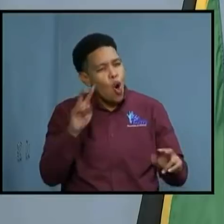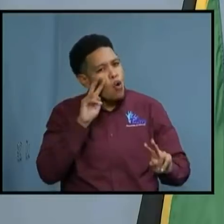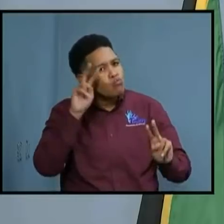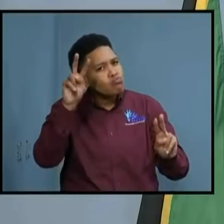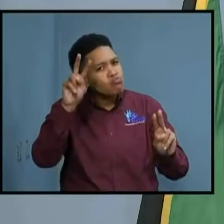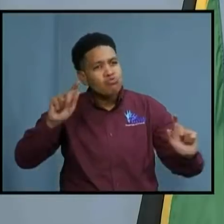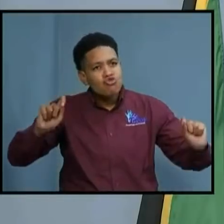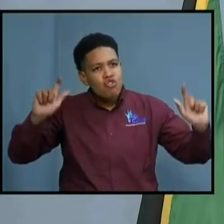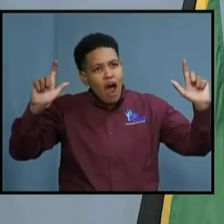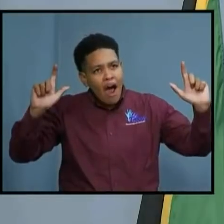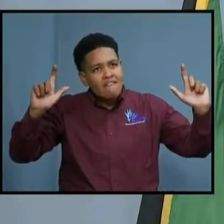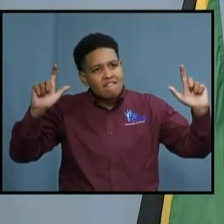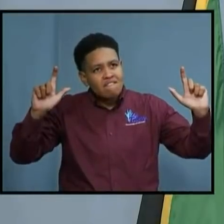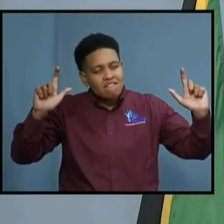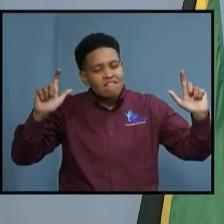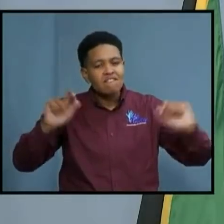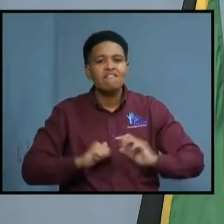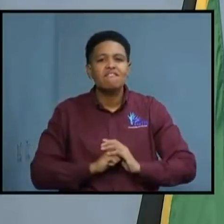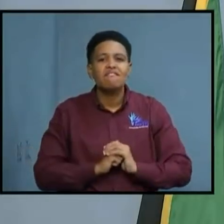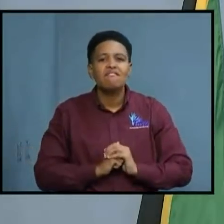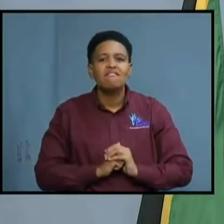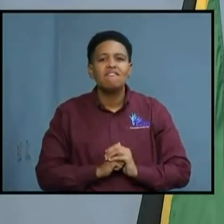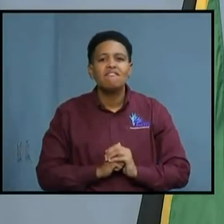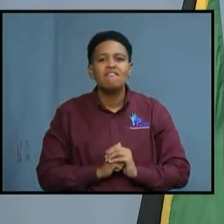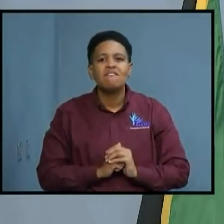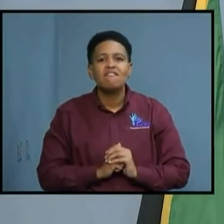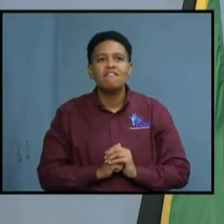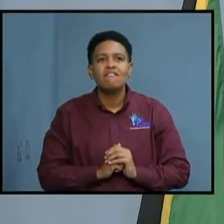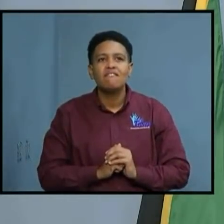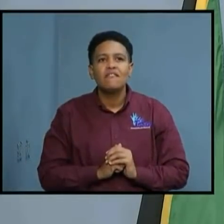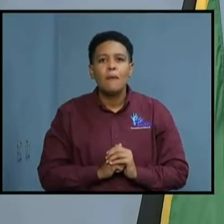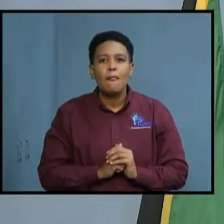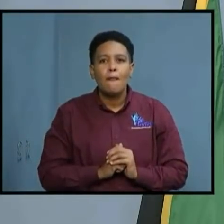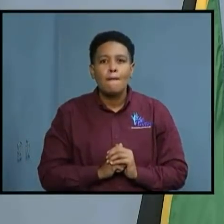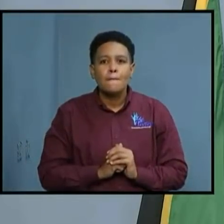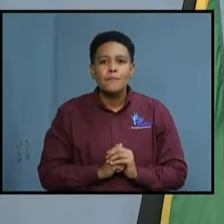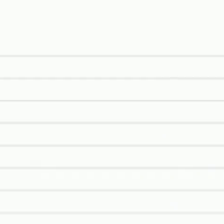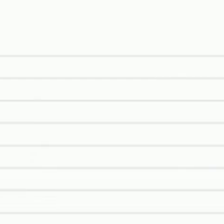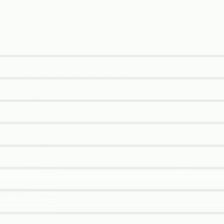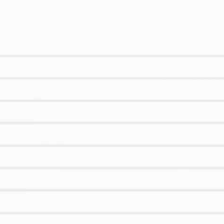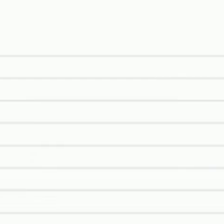be seeing our usual graphs being displayed.